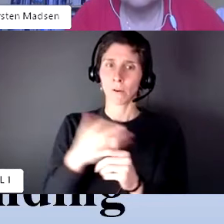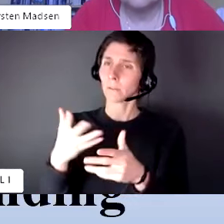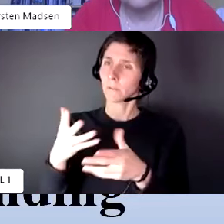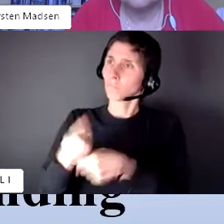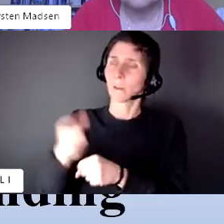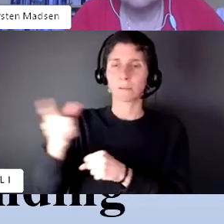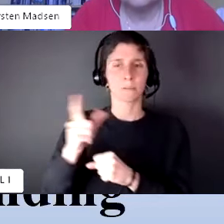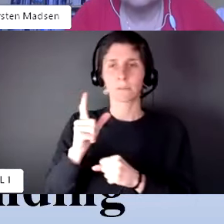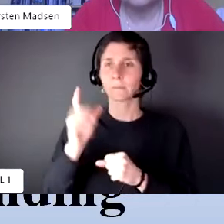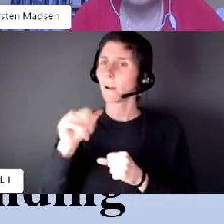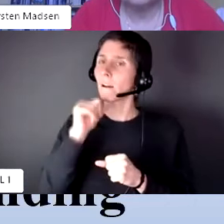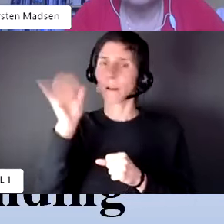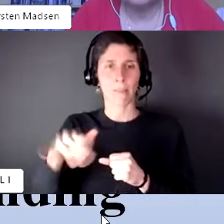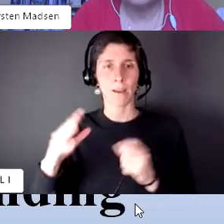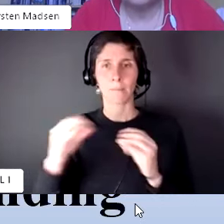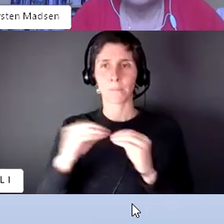trust.